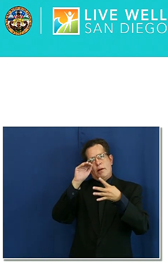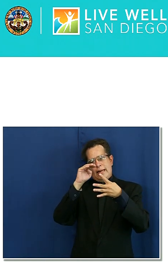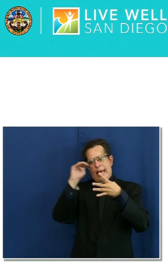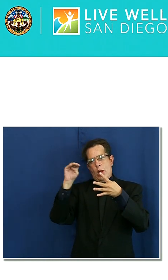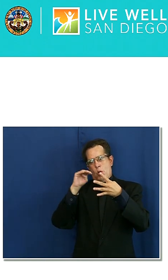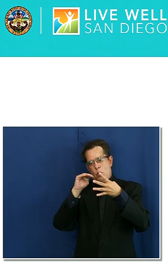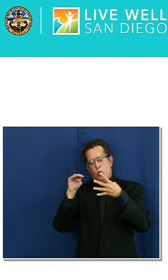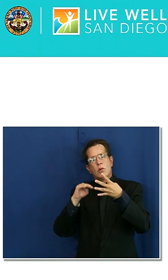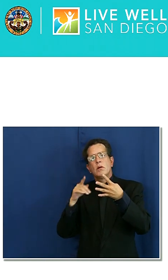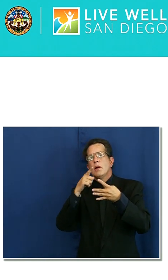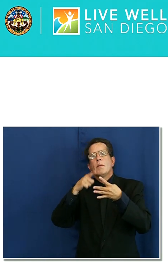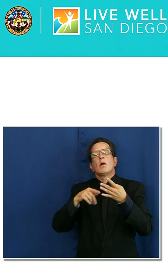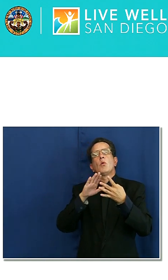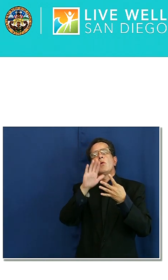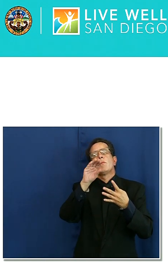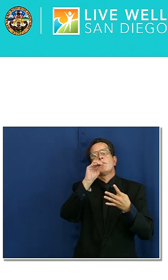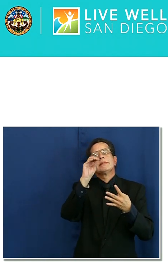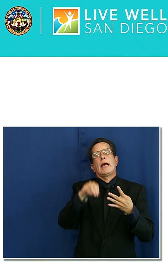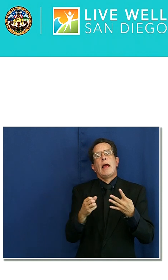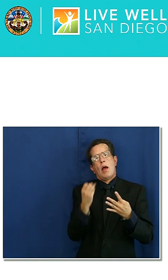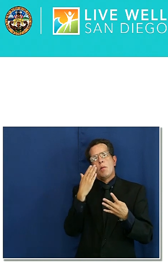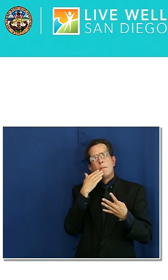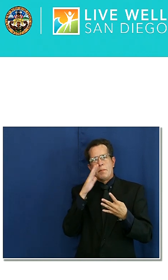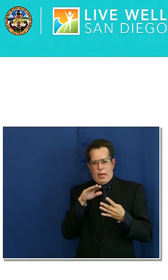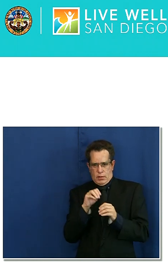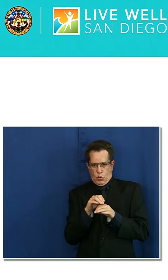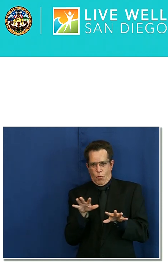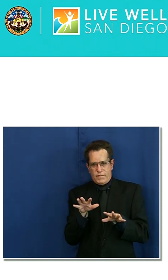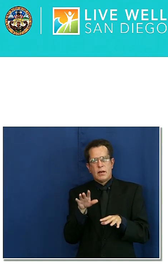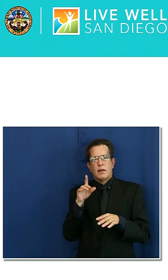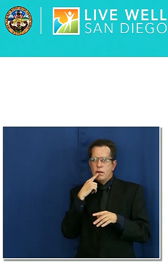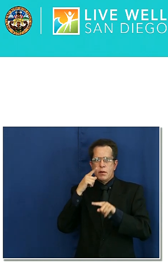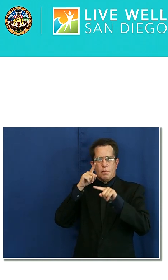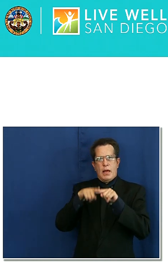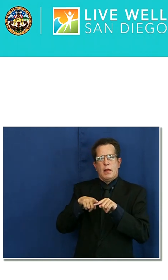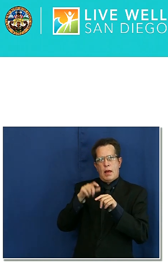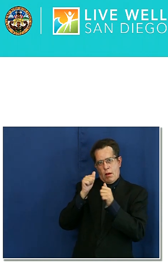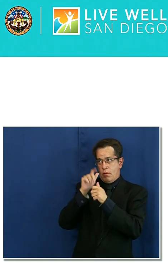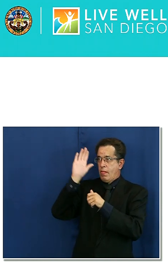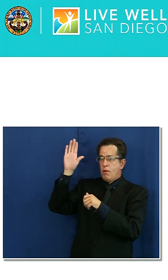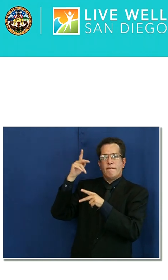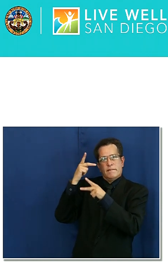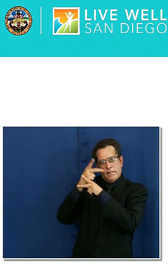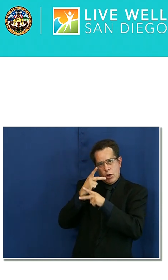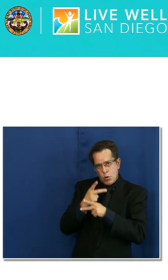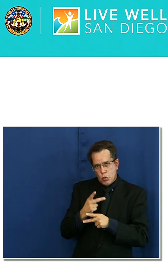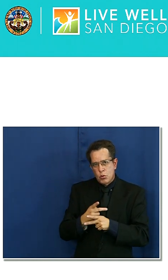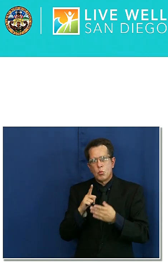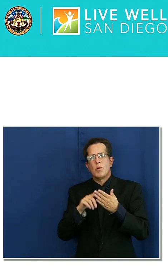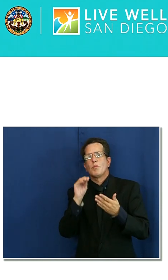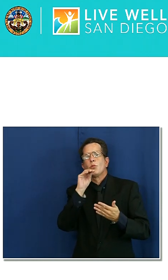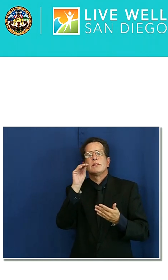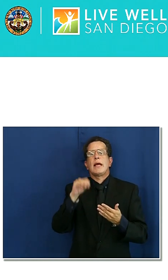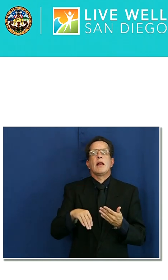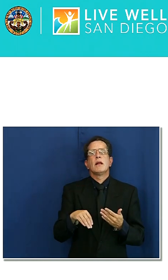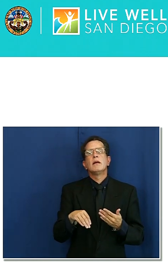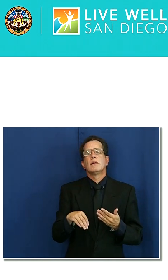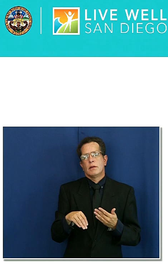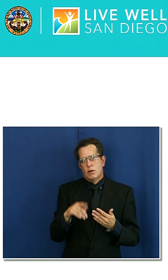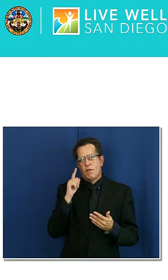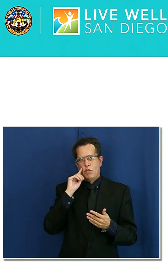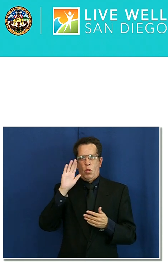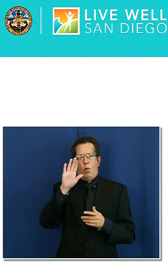county's rate of new cases, which is calculated differently than before, and the % of testing